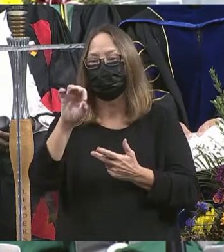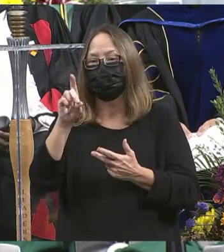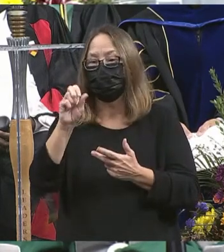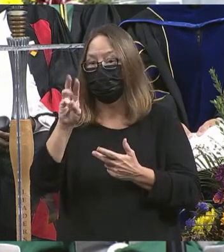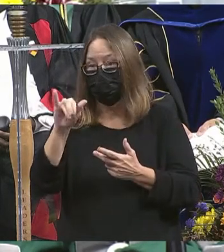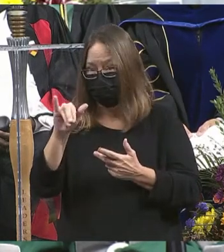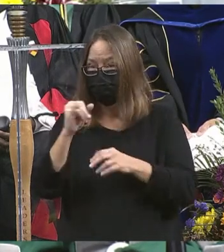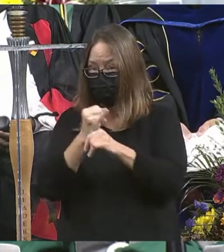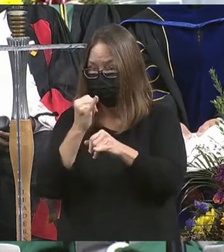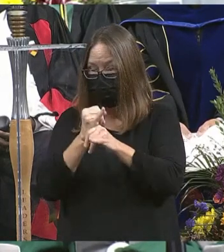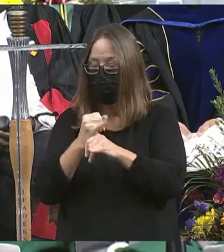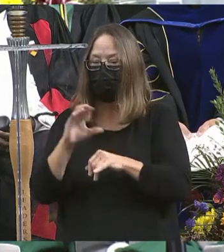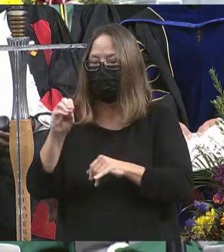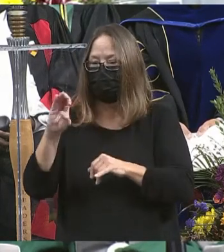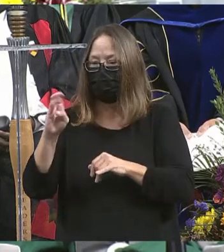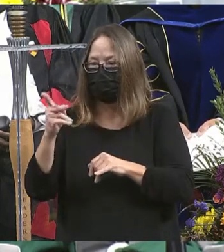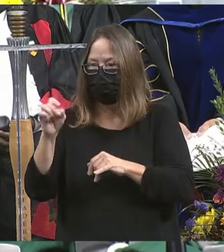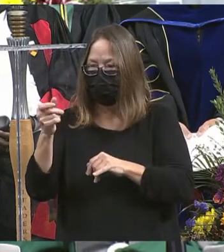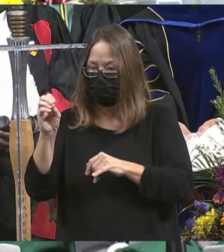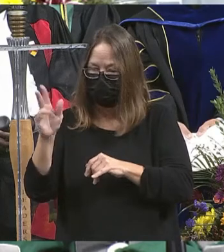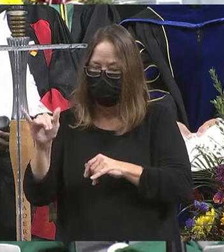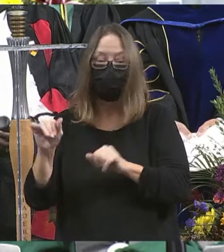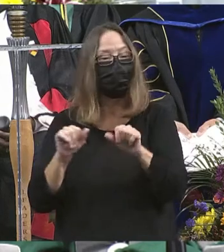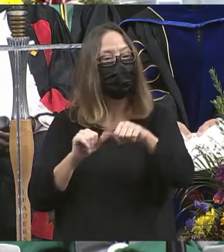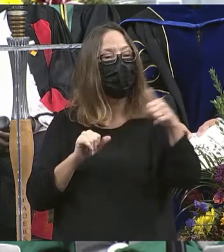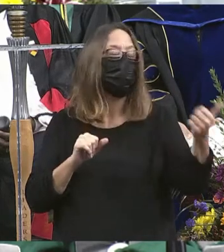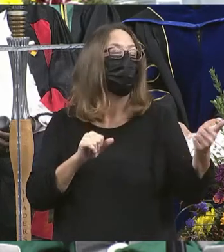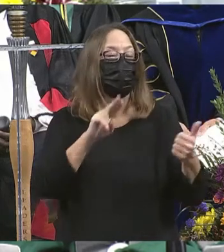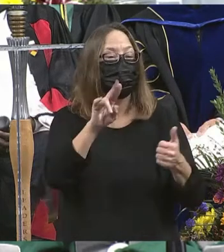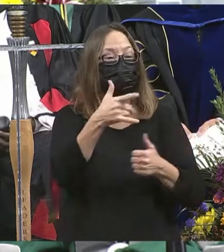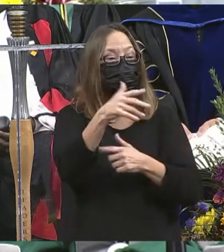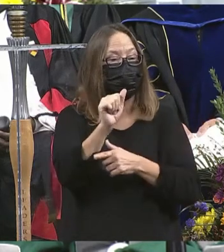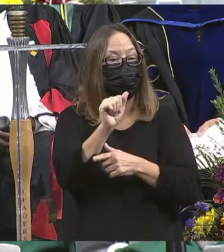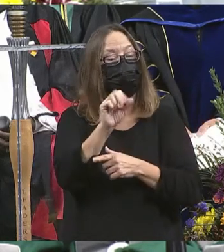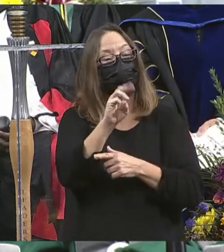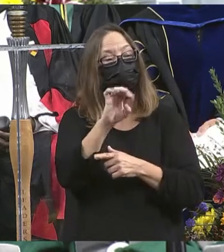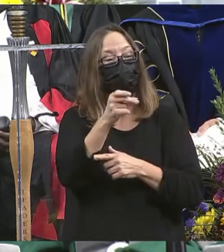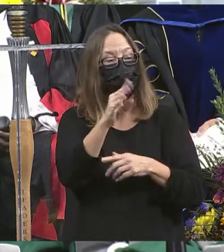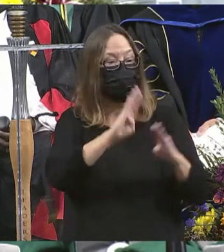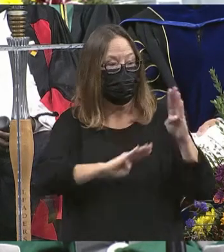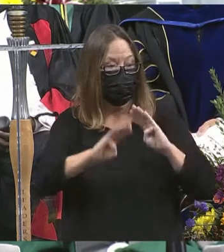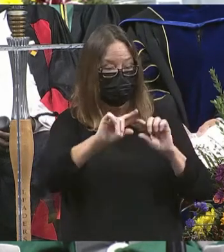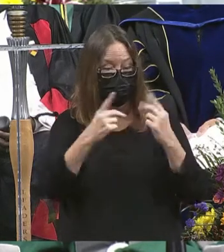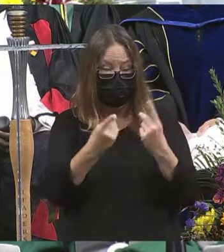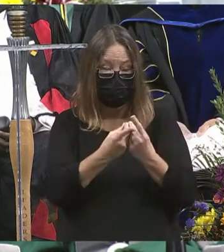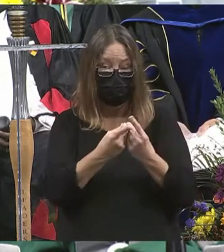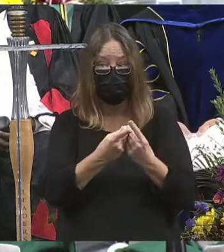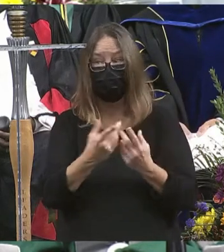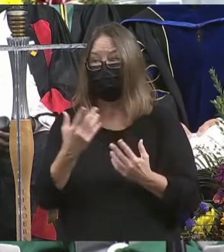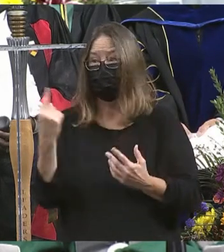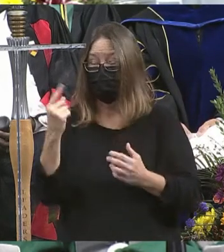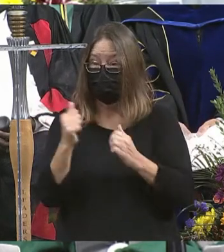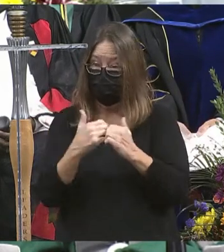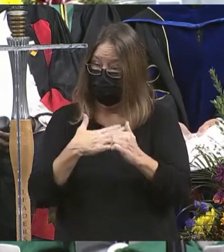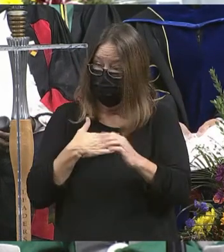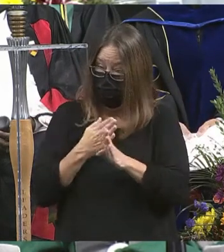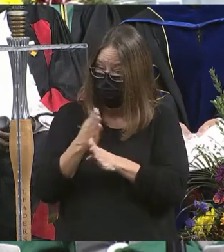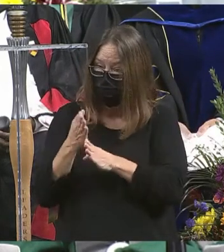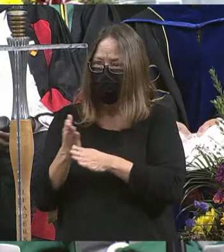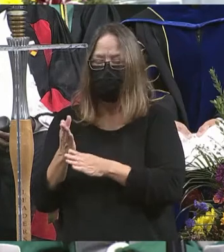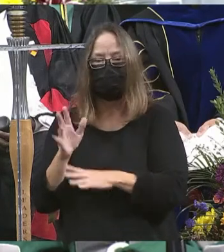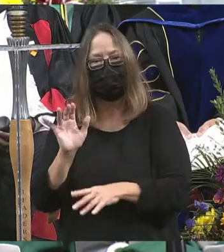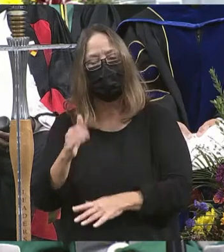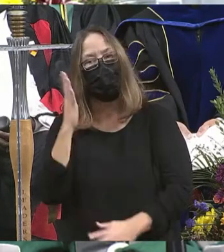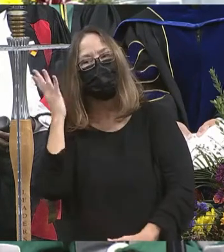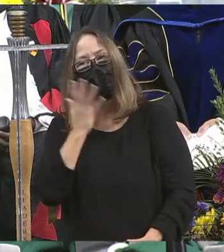Oceanography. The other was out of UGA's microbiology department. And for someone with my majors, this was